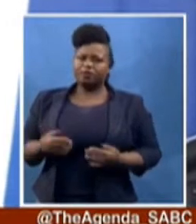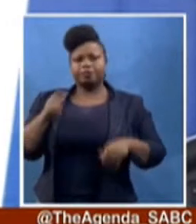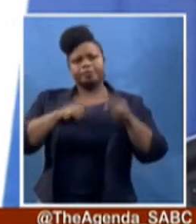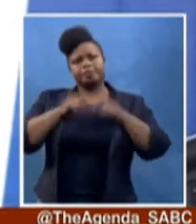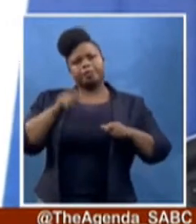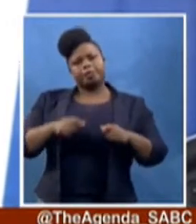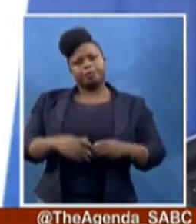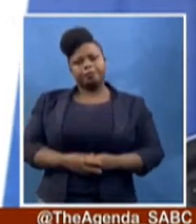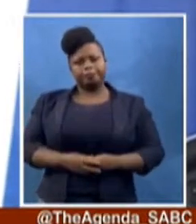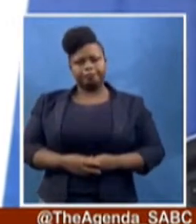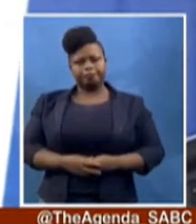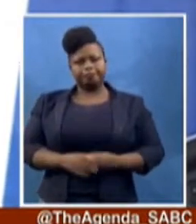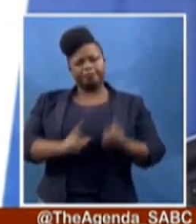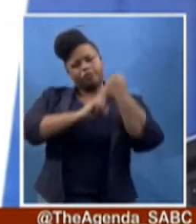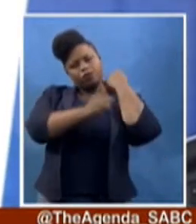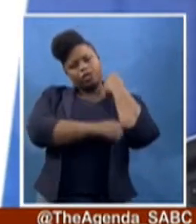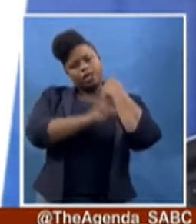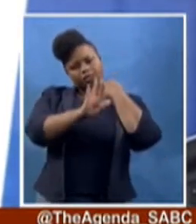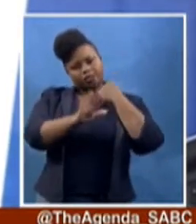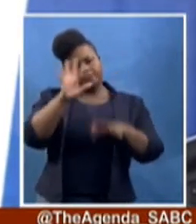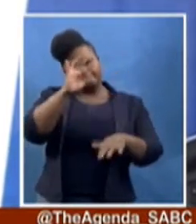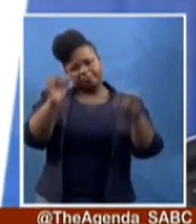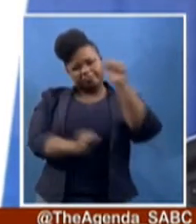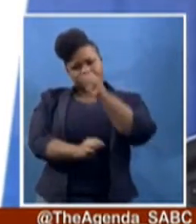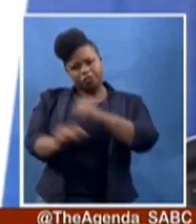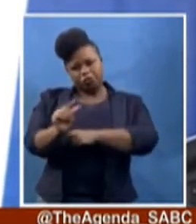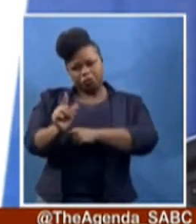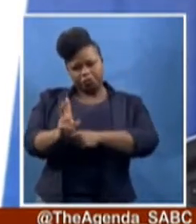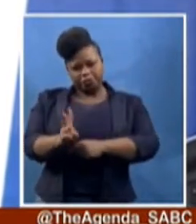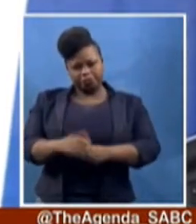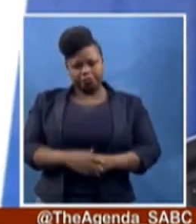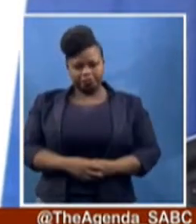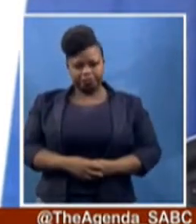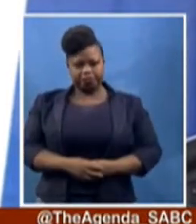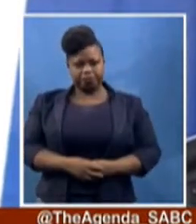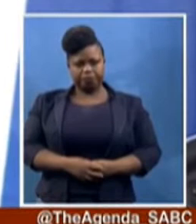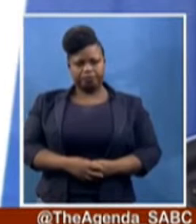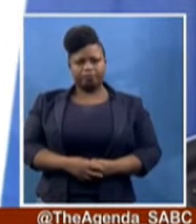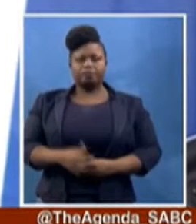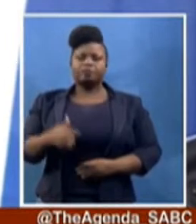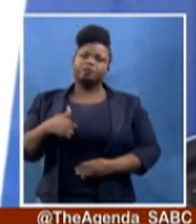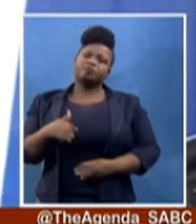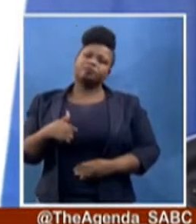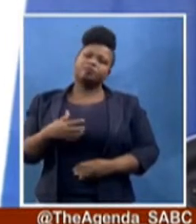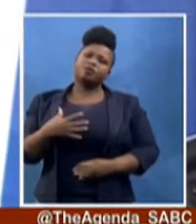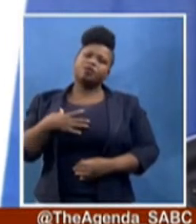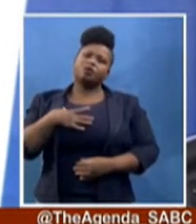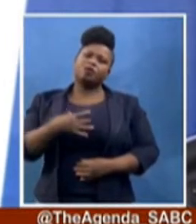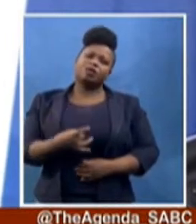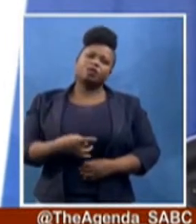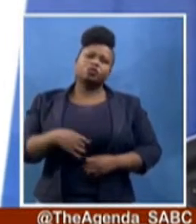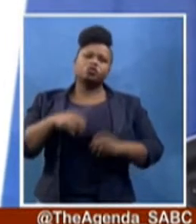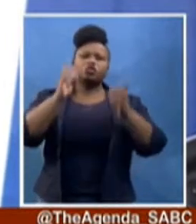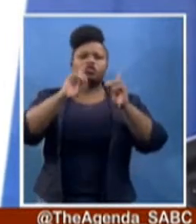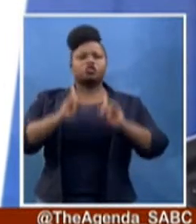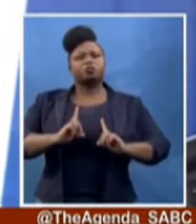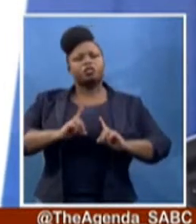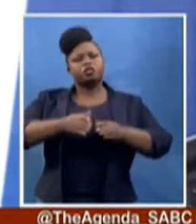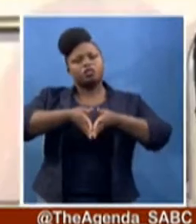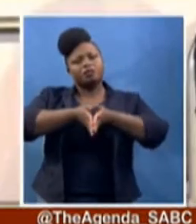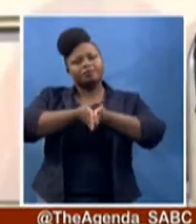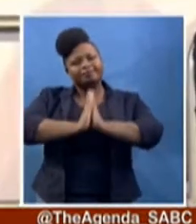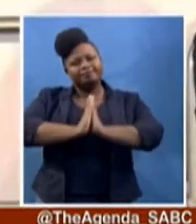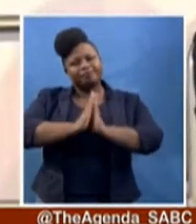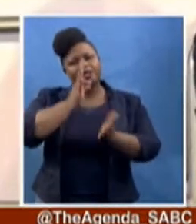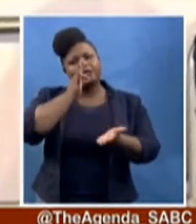conclude, I want to make a special request to the President to take time in